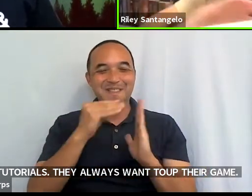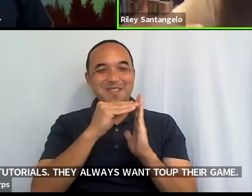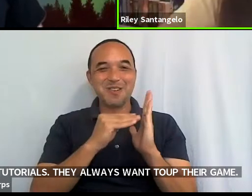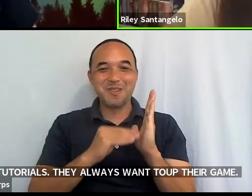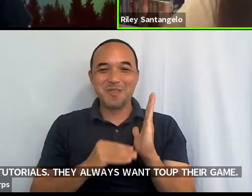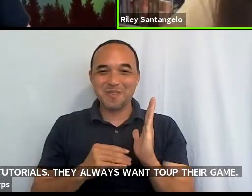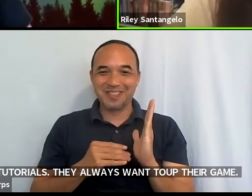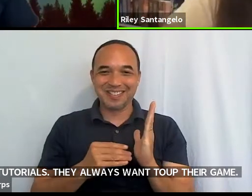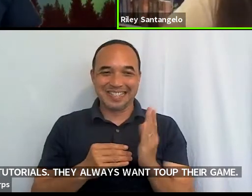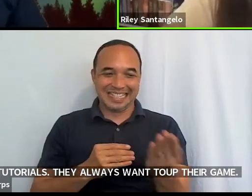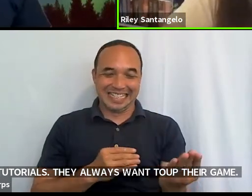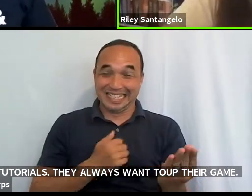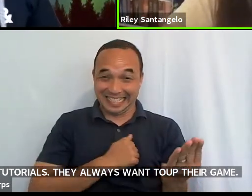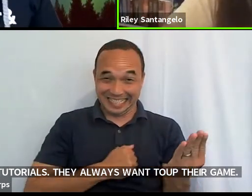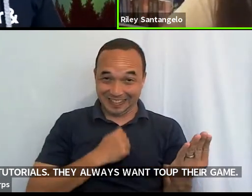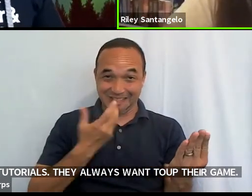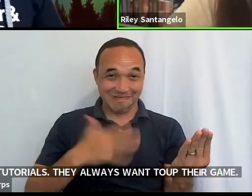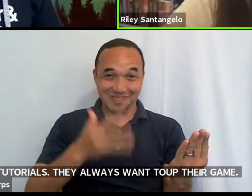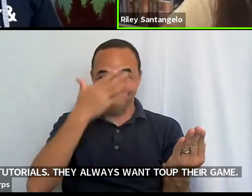want to forget anything.